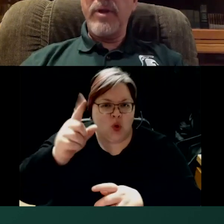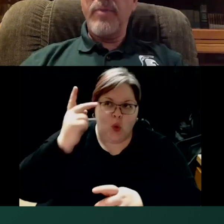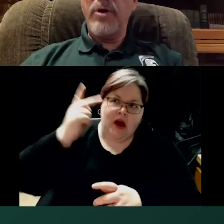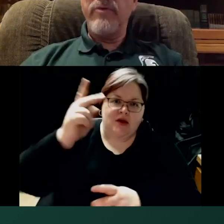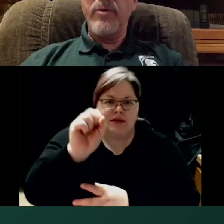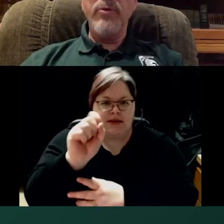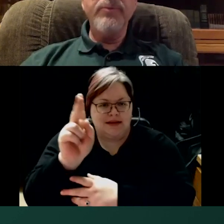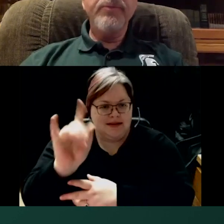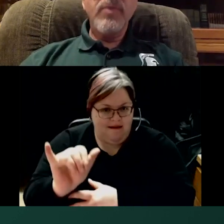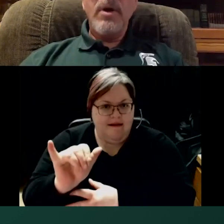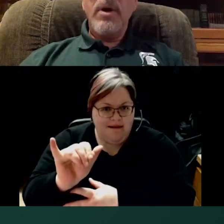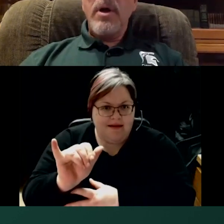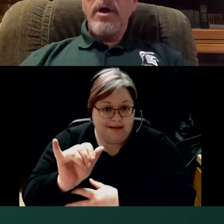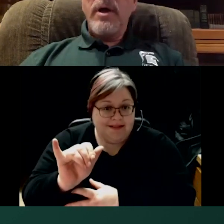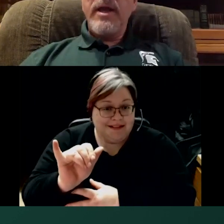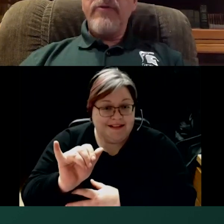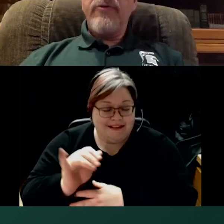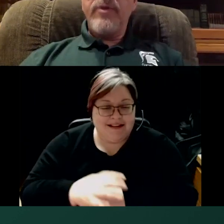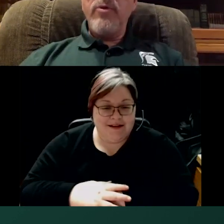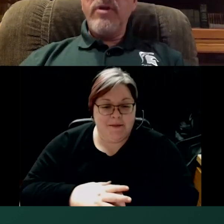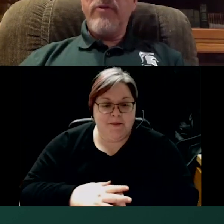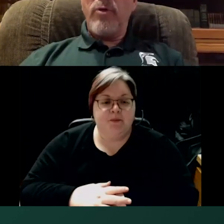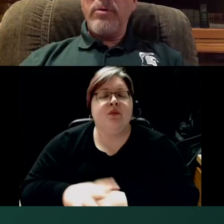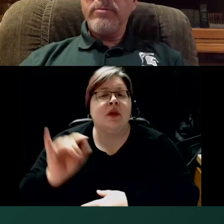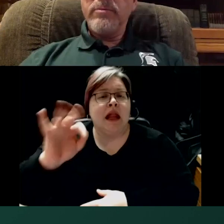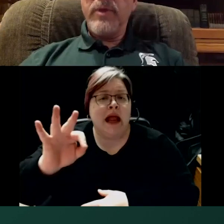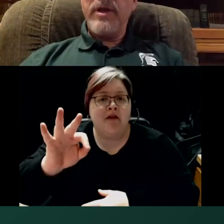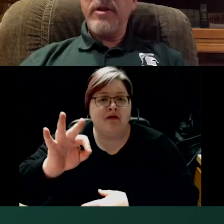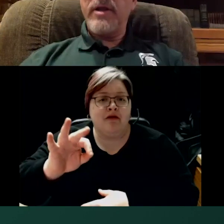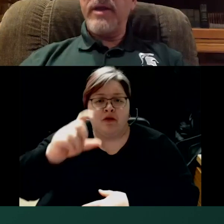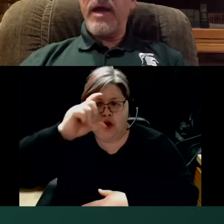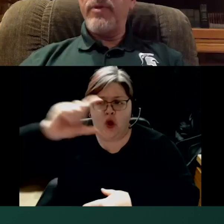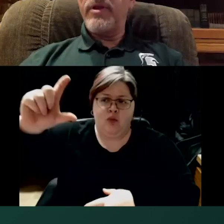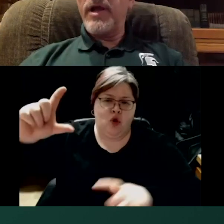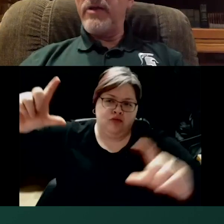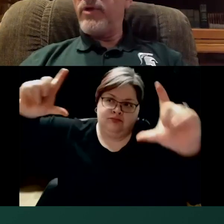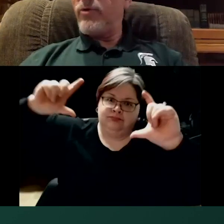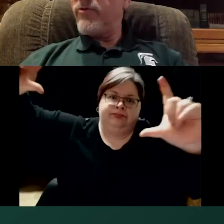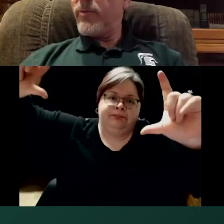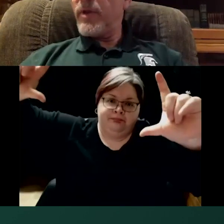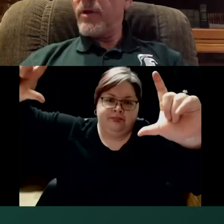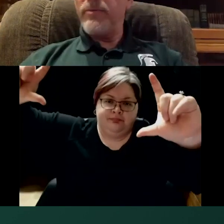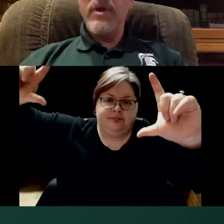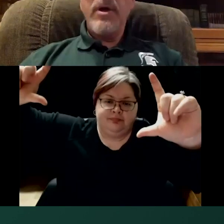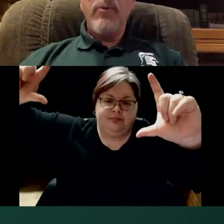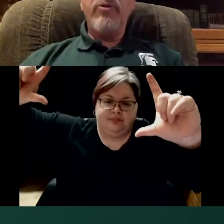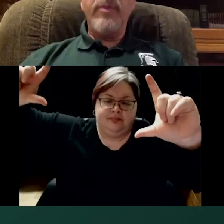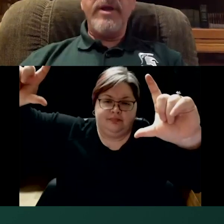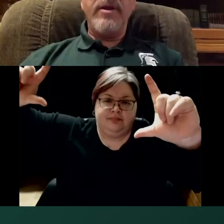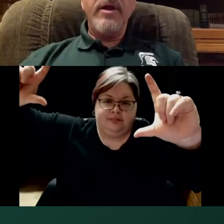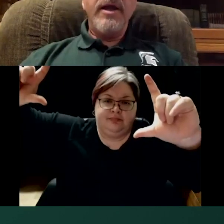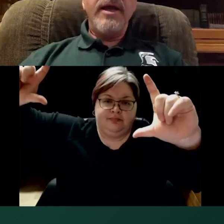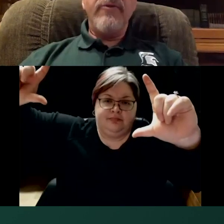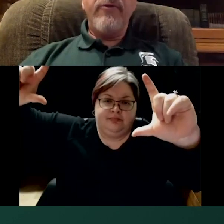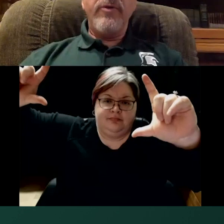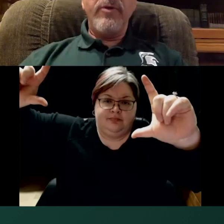lighting this part of the moon. If the moon is full, then it is on the opposite side of the Earth from the sun, which